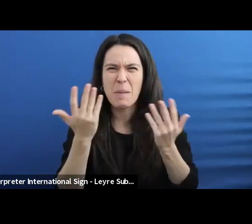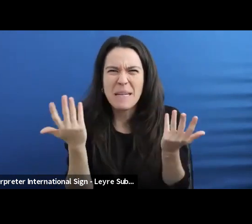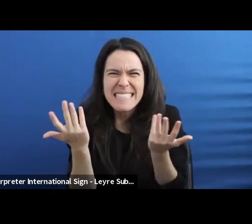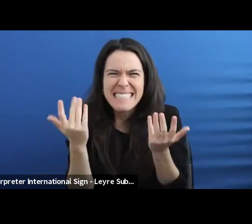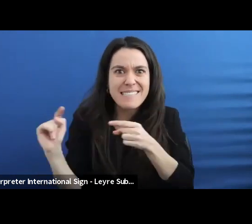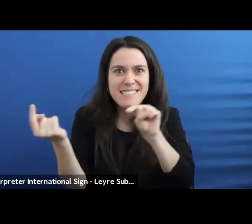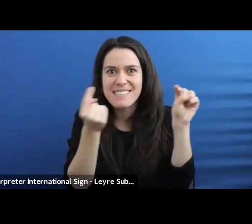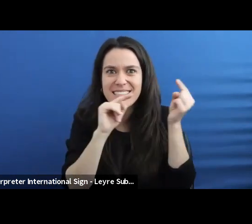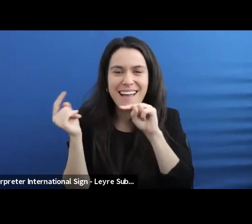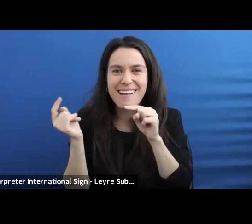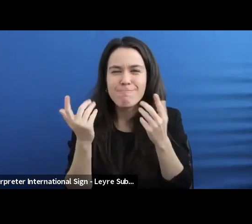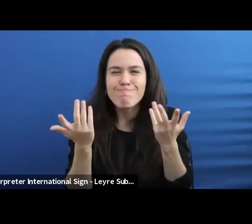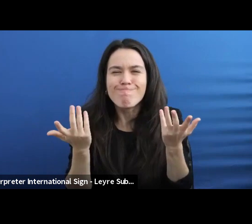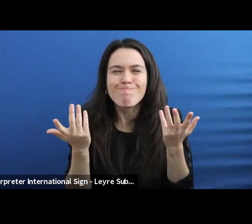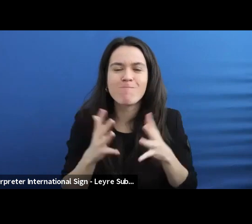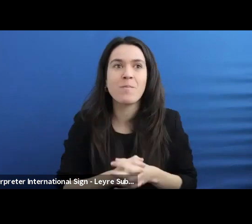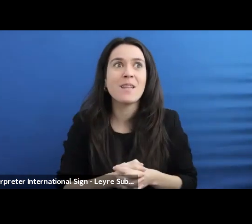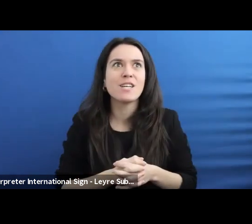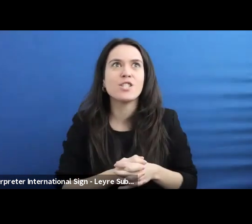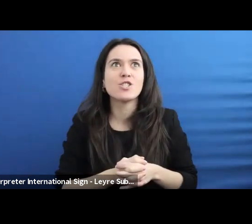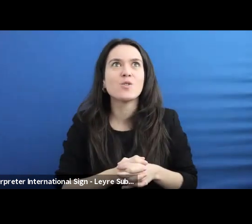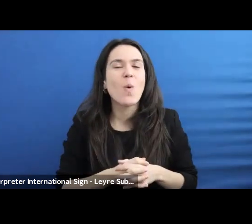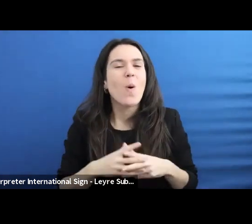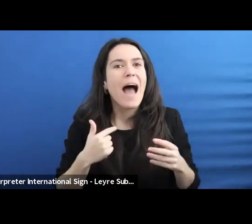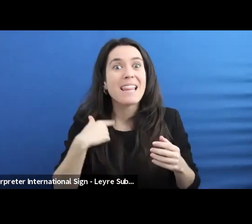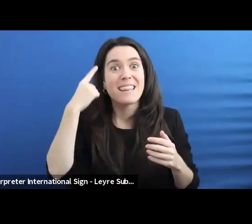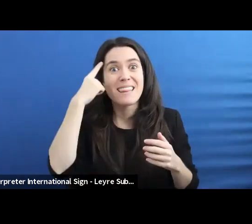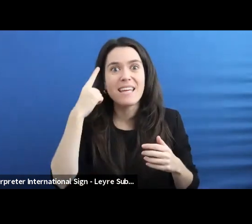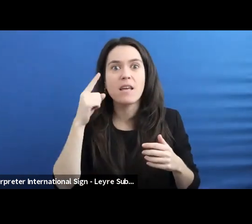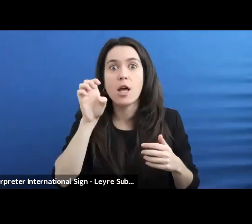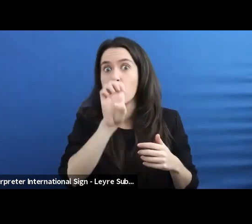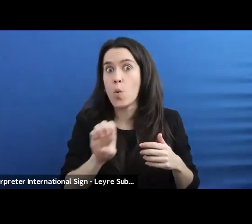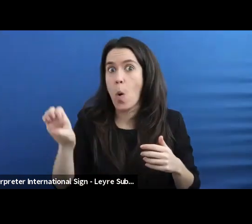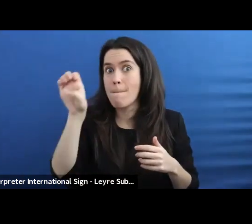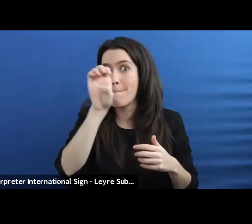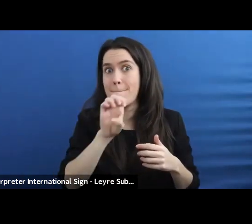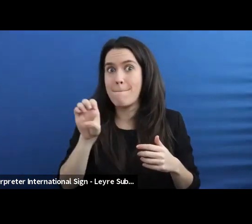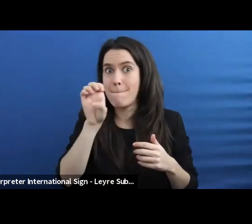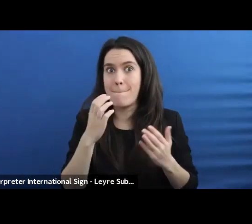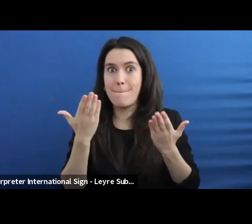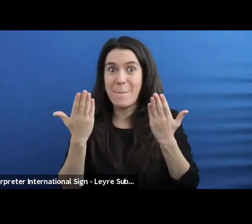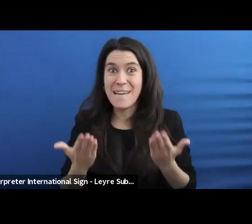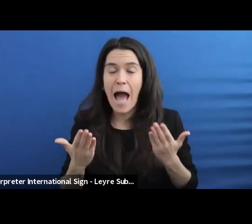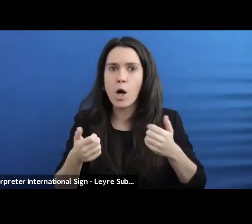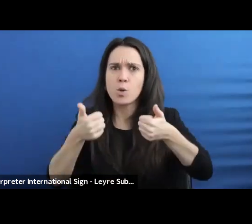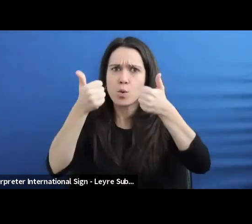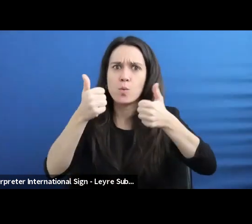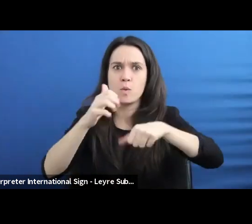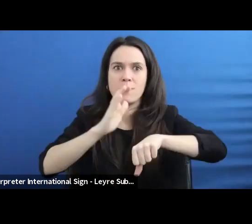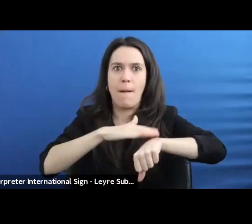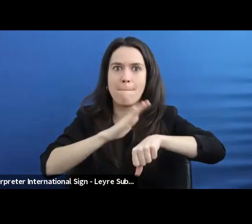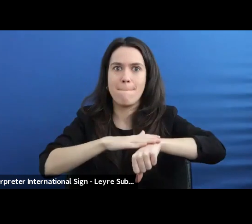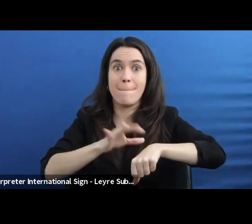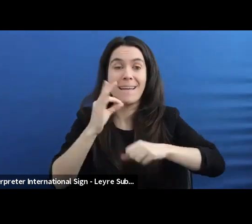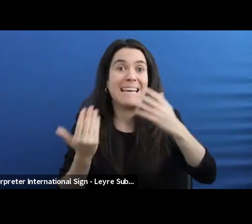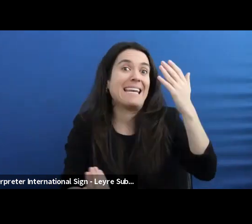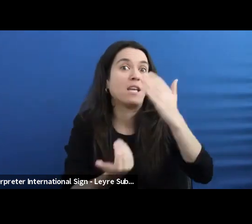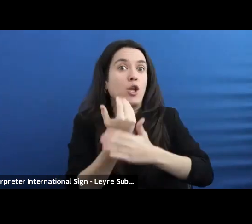make a practical difference. So I think it's in Europe, speaking of Europe now, it's a great moment with this new green deal